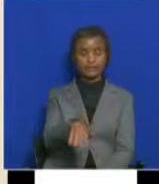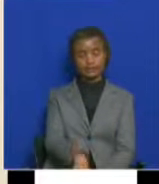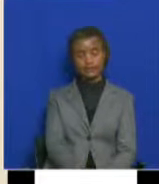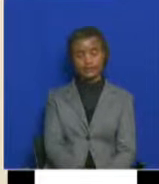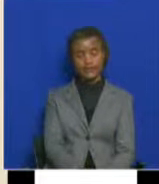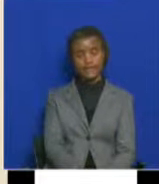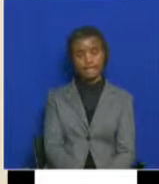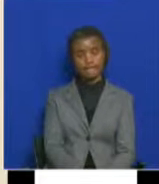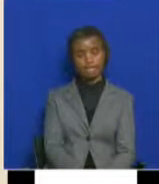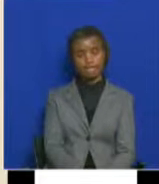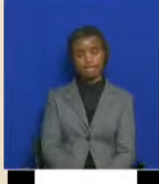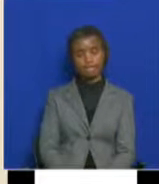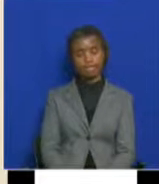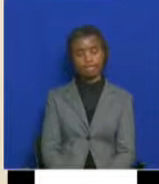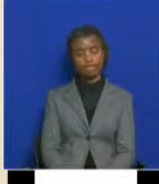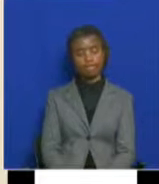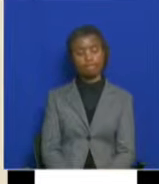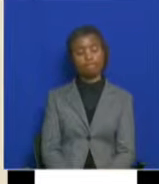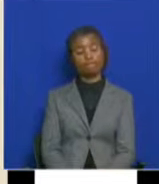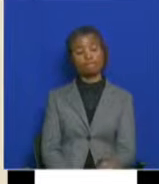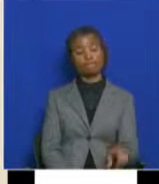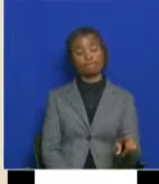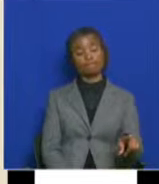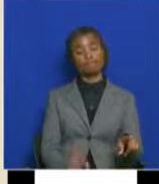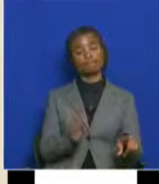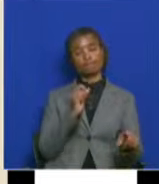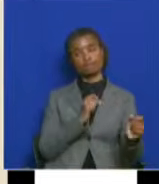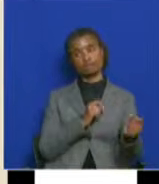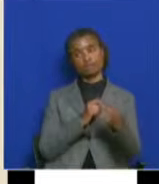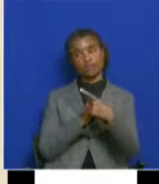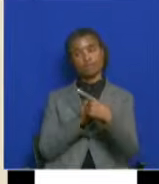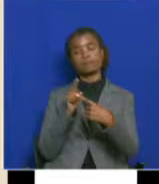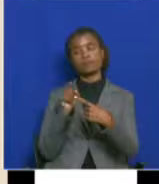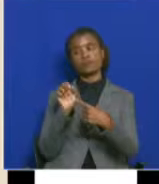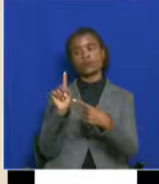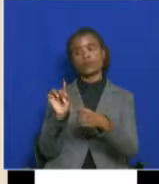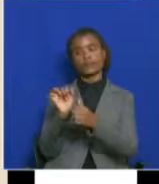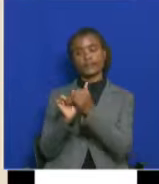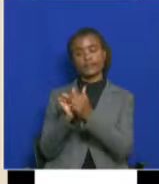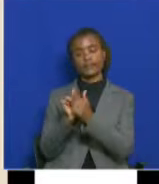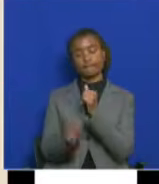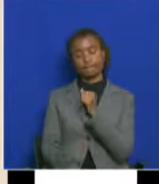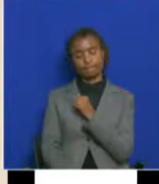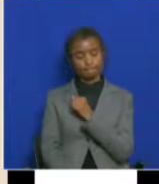And then Mr. Sayed says, okay, Brew. And that,